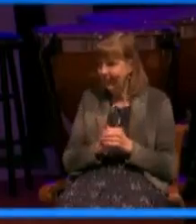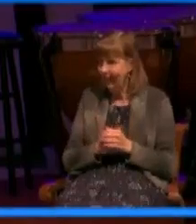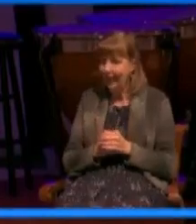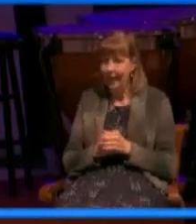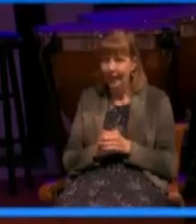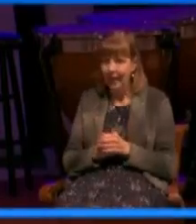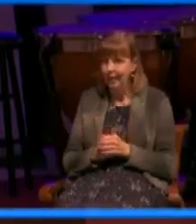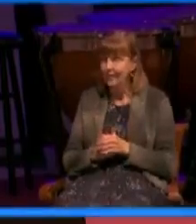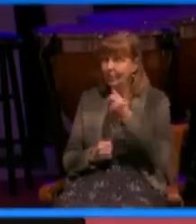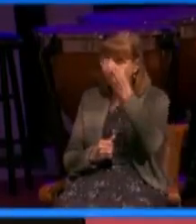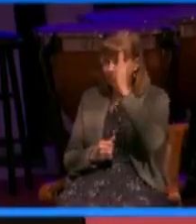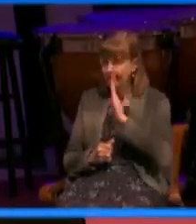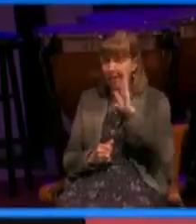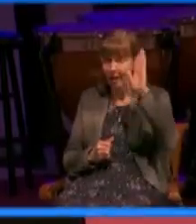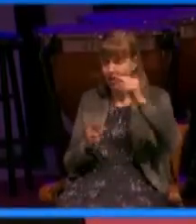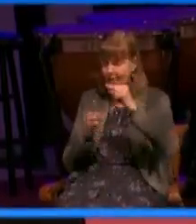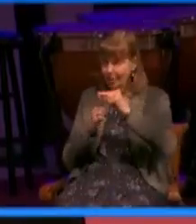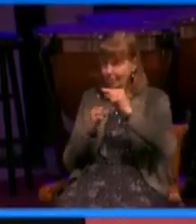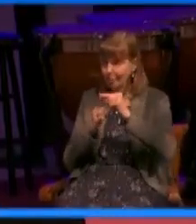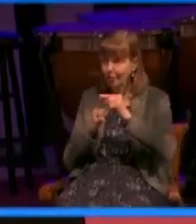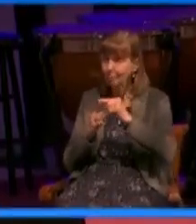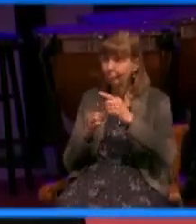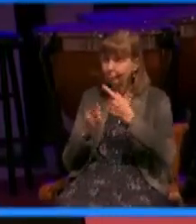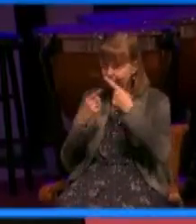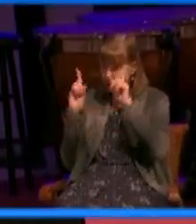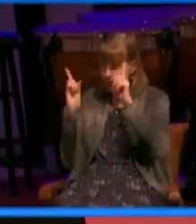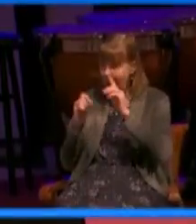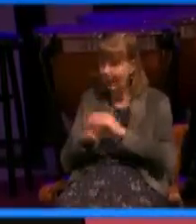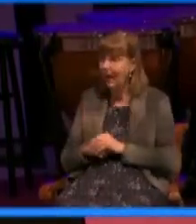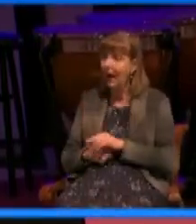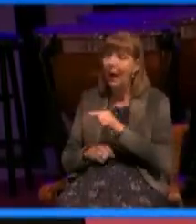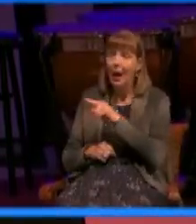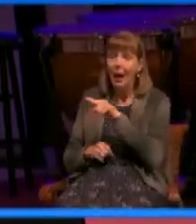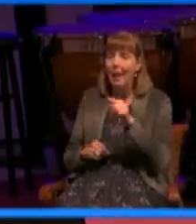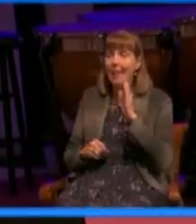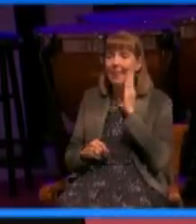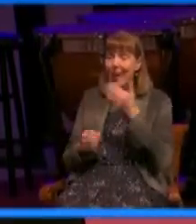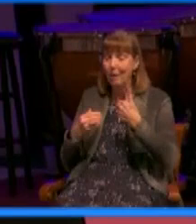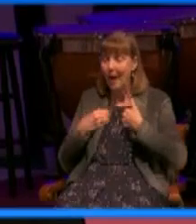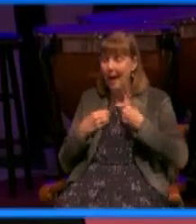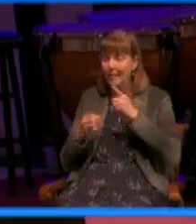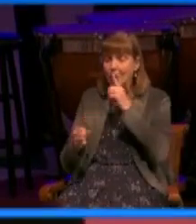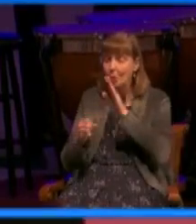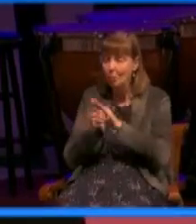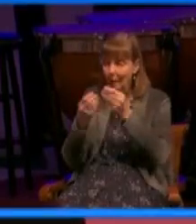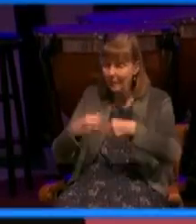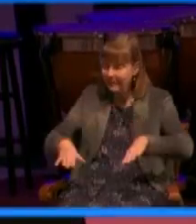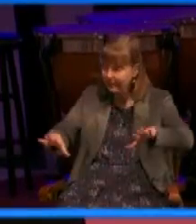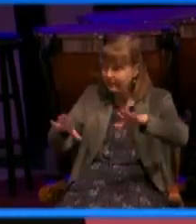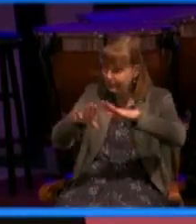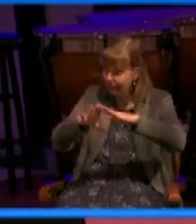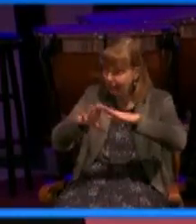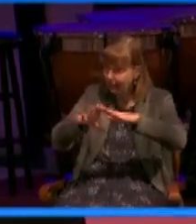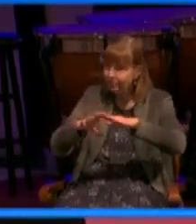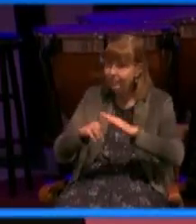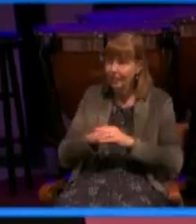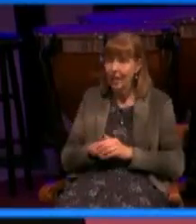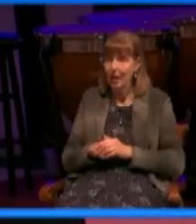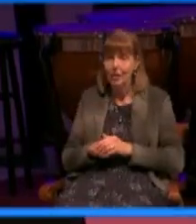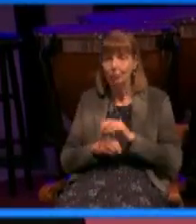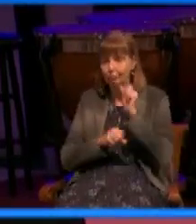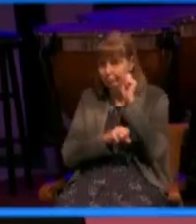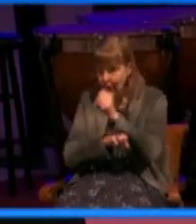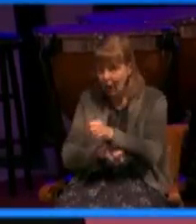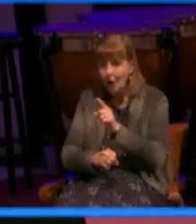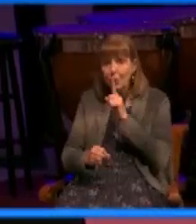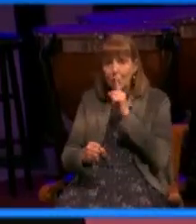his word. They will have the promised land. Joshua will move in after the time in slavery in Egypt, and they will conquer the promised land, and they will build